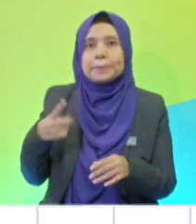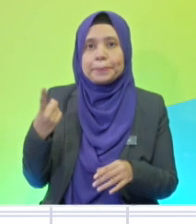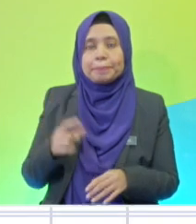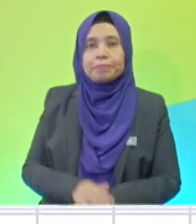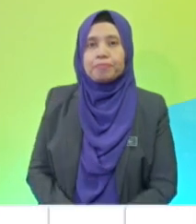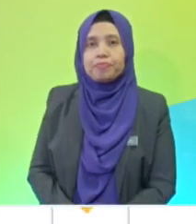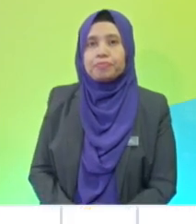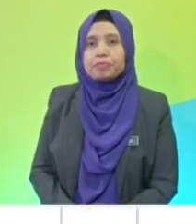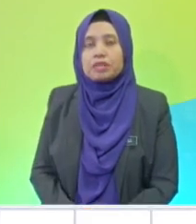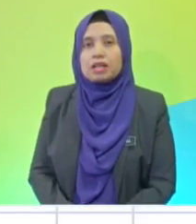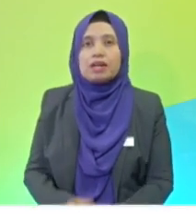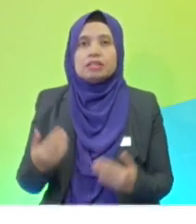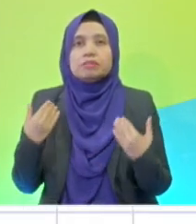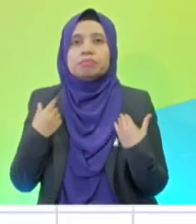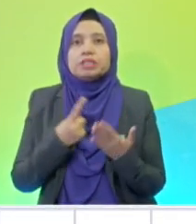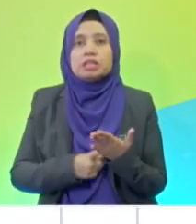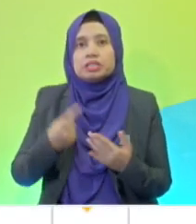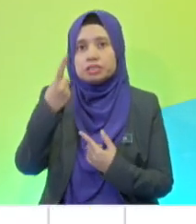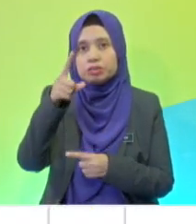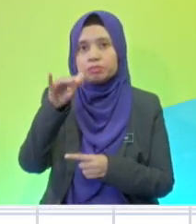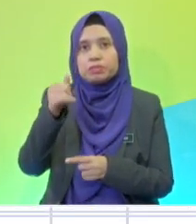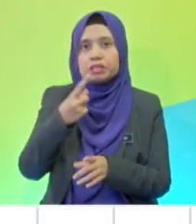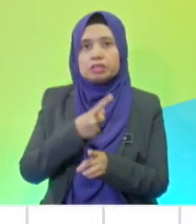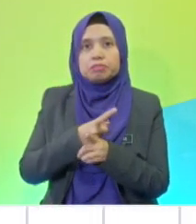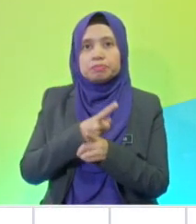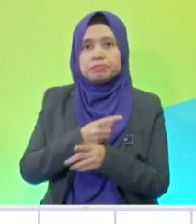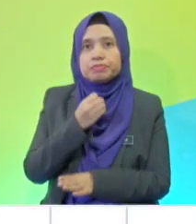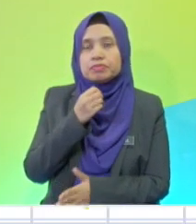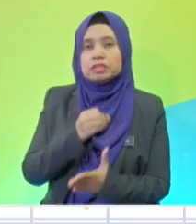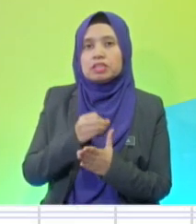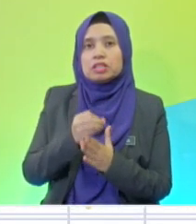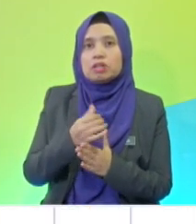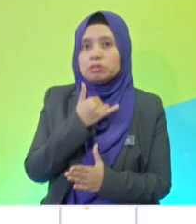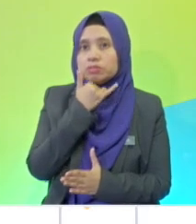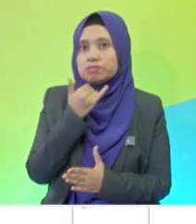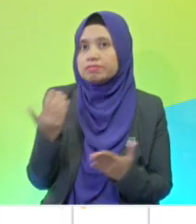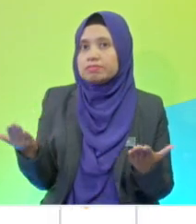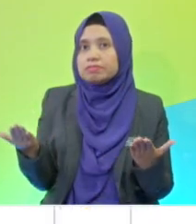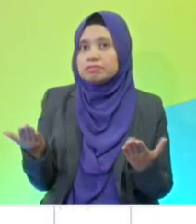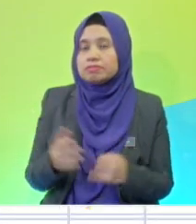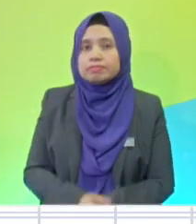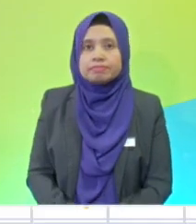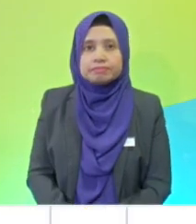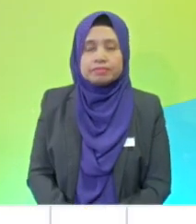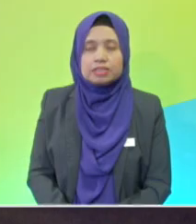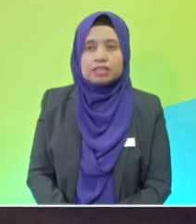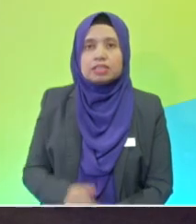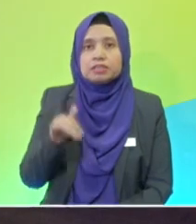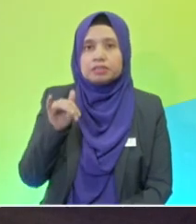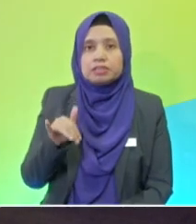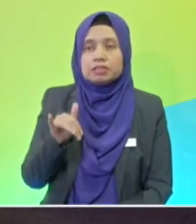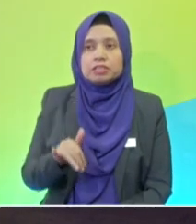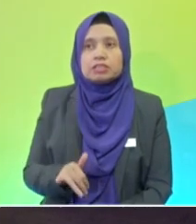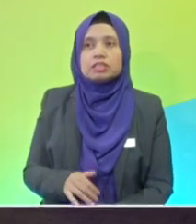do you think that's the correct answer given by Anissa? Yes, I think it is. It is what's happening right now in this day and